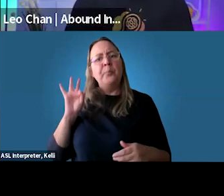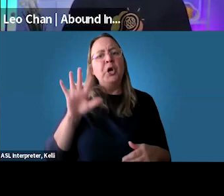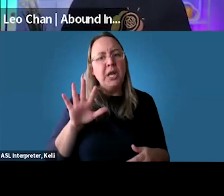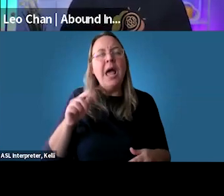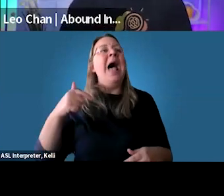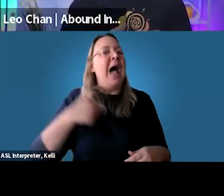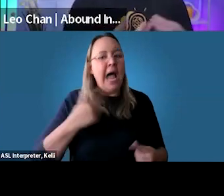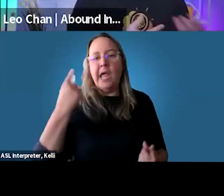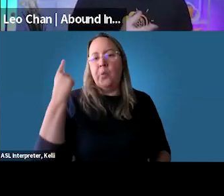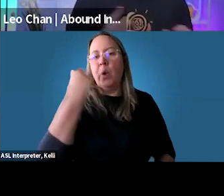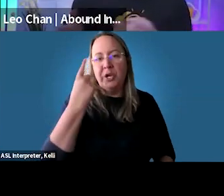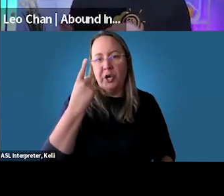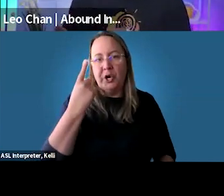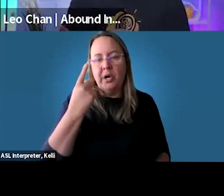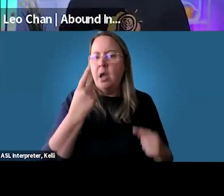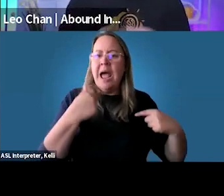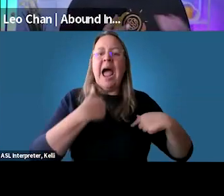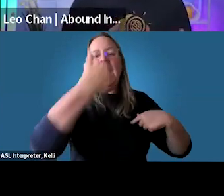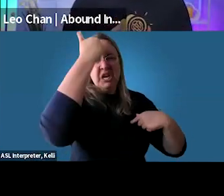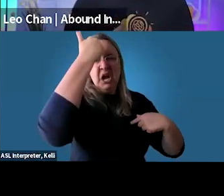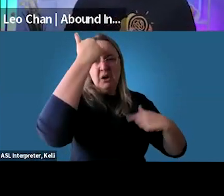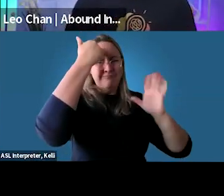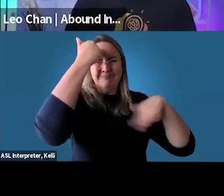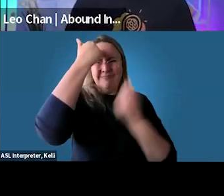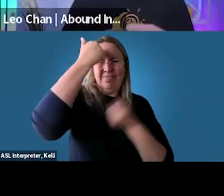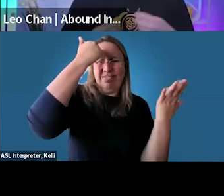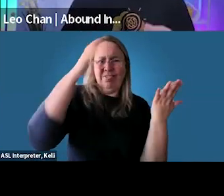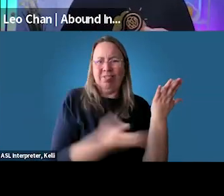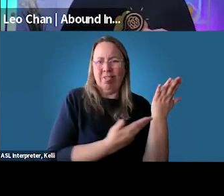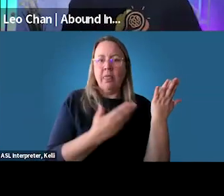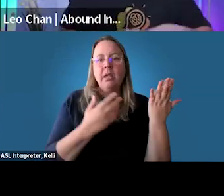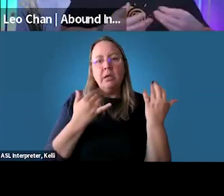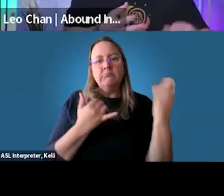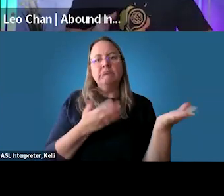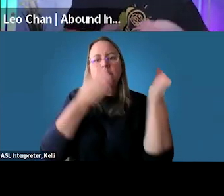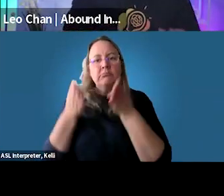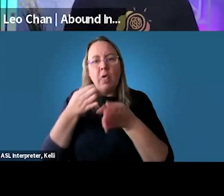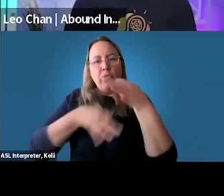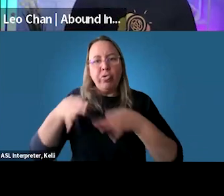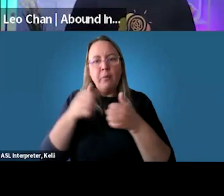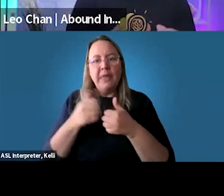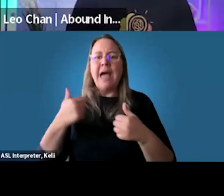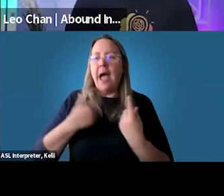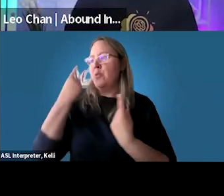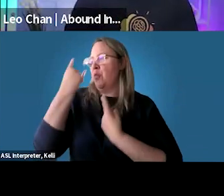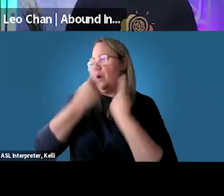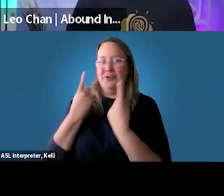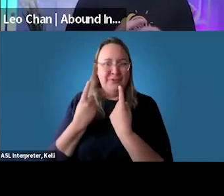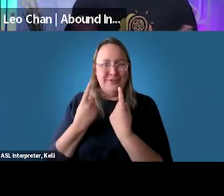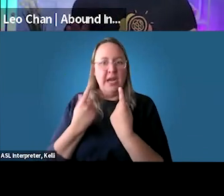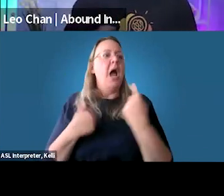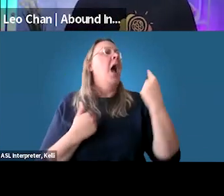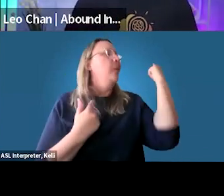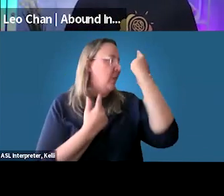I knows if we can and replace it with I wonders. Sometimes we have to say we know, but when you're trying to invite curiosity, using I